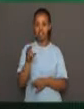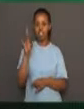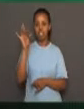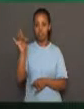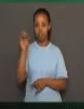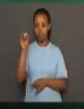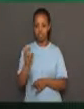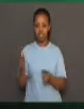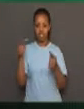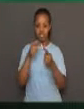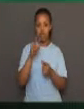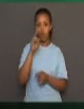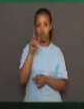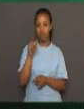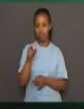1.8% and